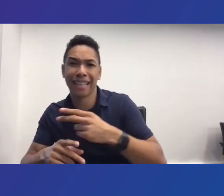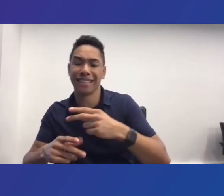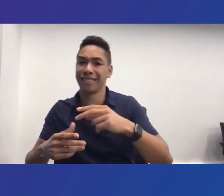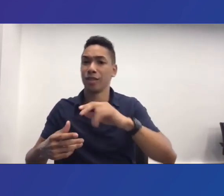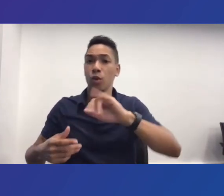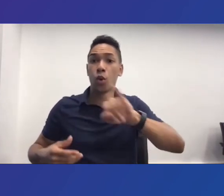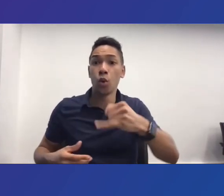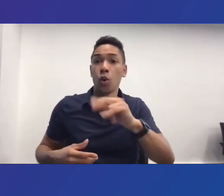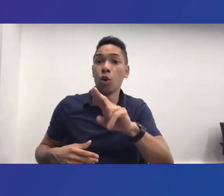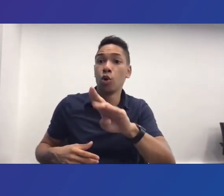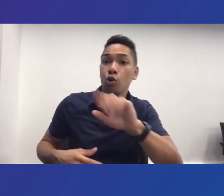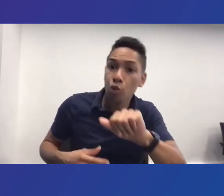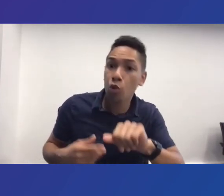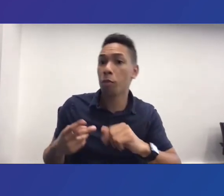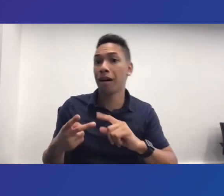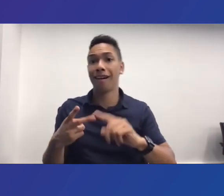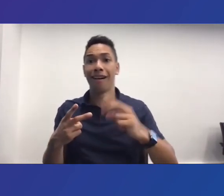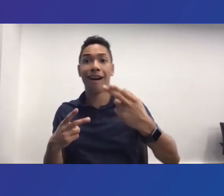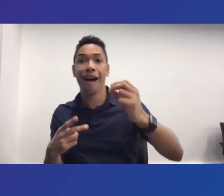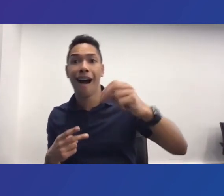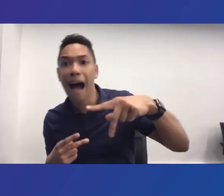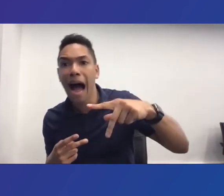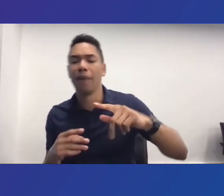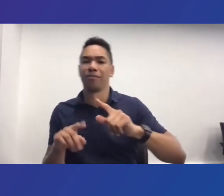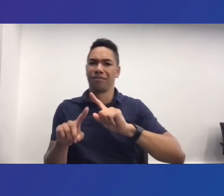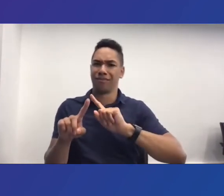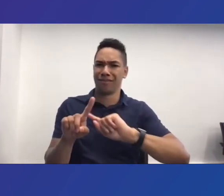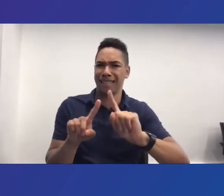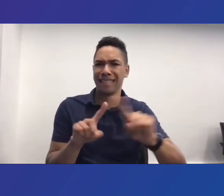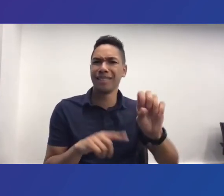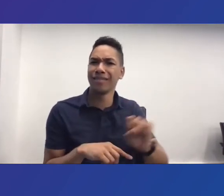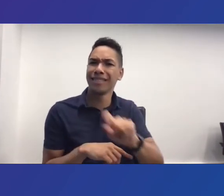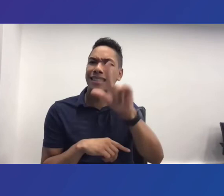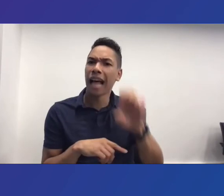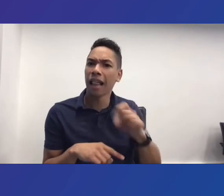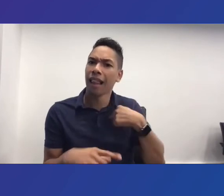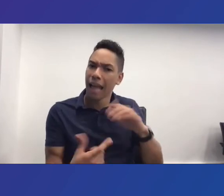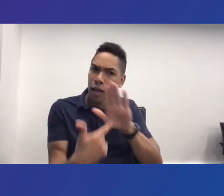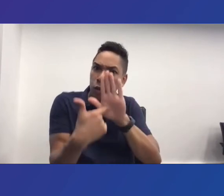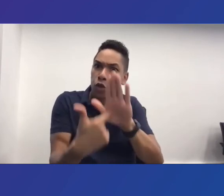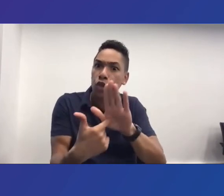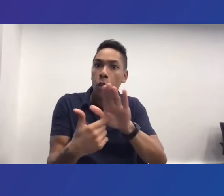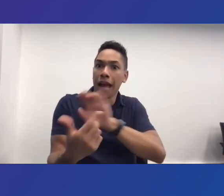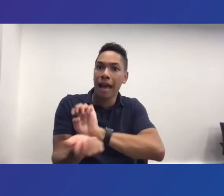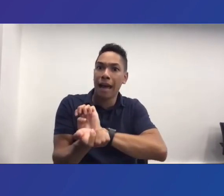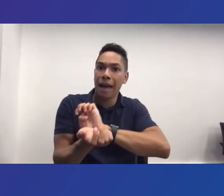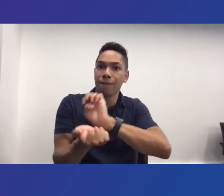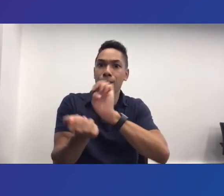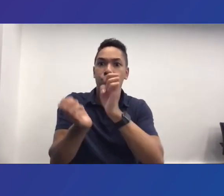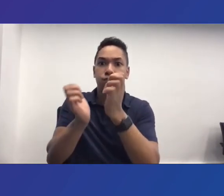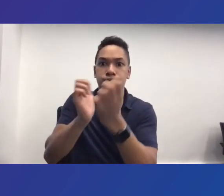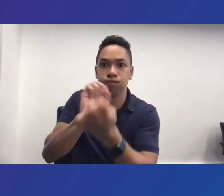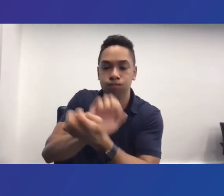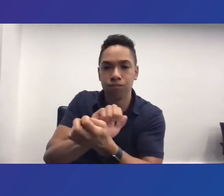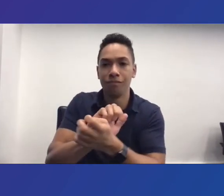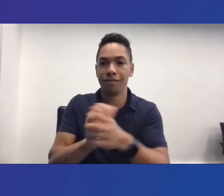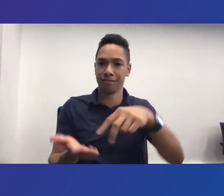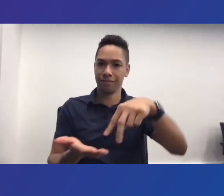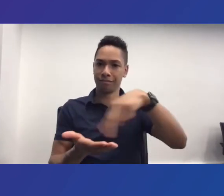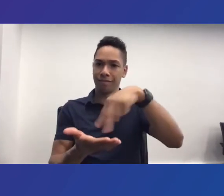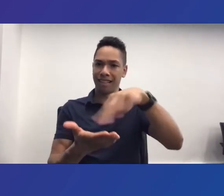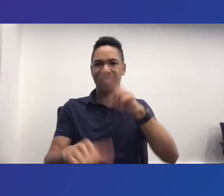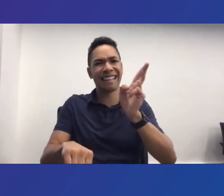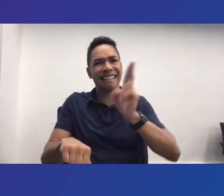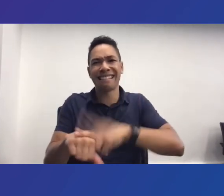the South Juba dance. I teach them all these different styles and show them how the evolution of dance in this and how it's naturally